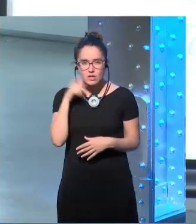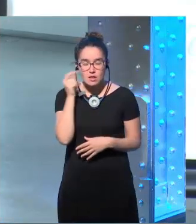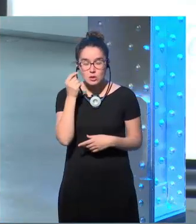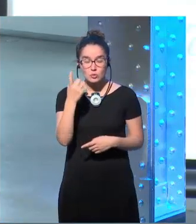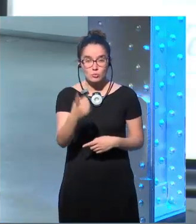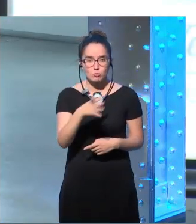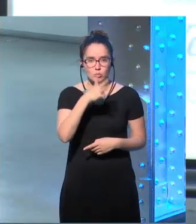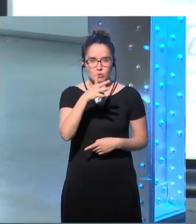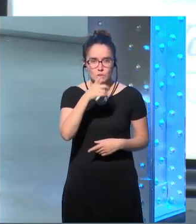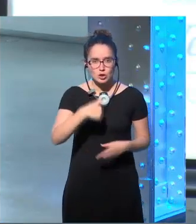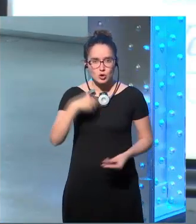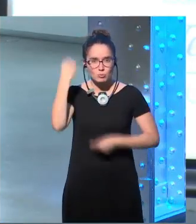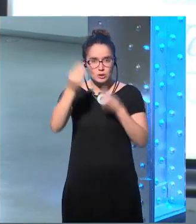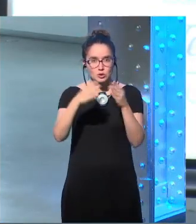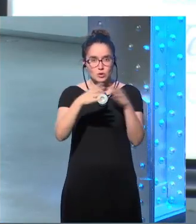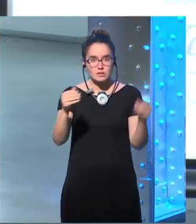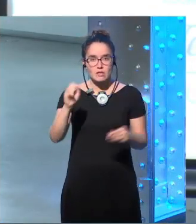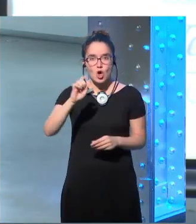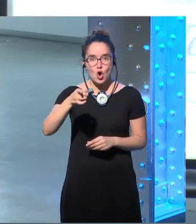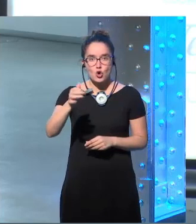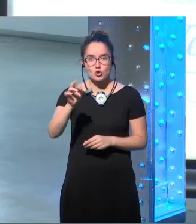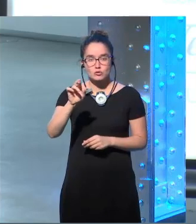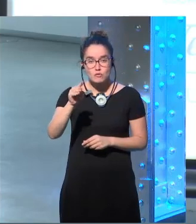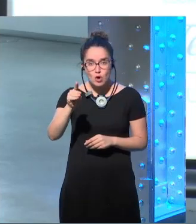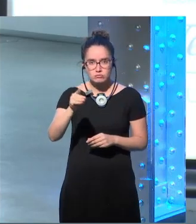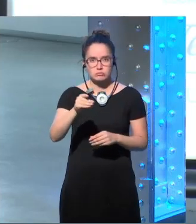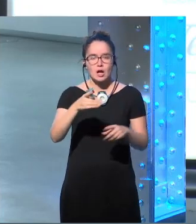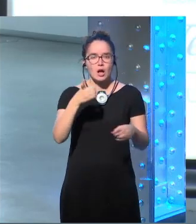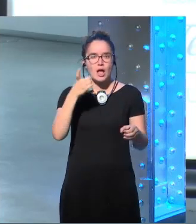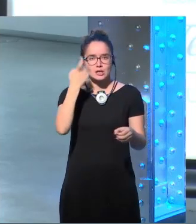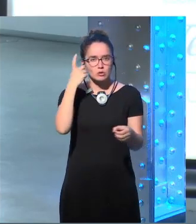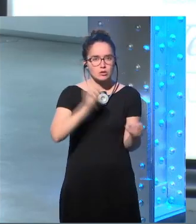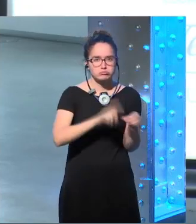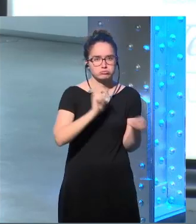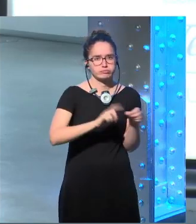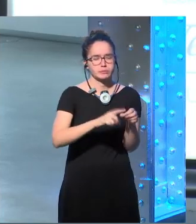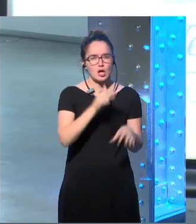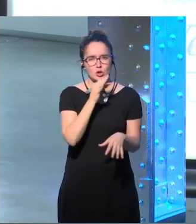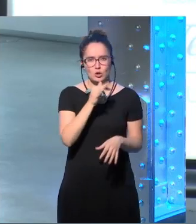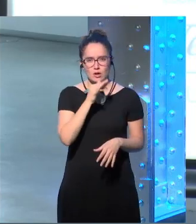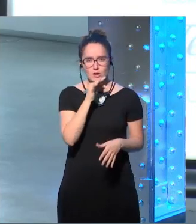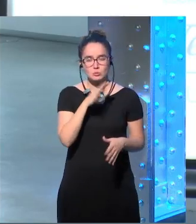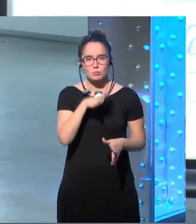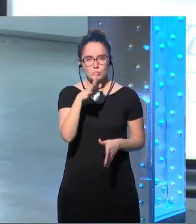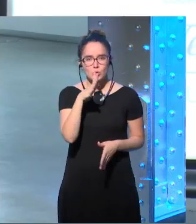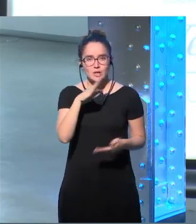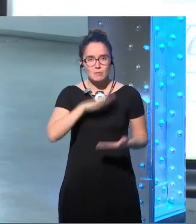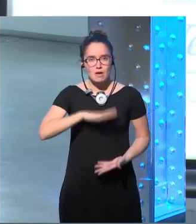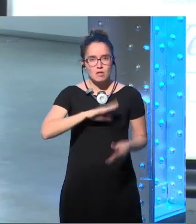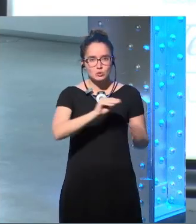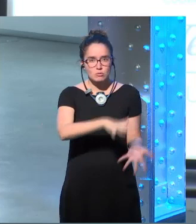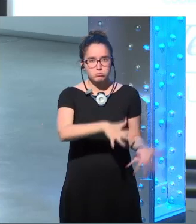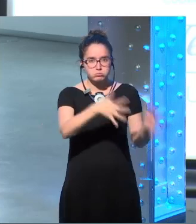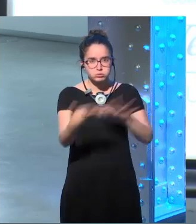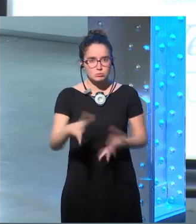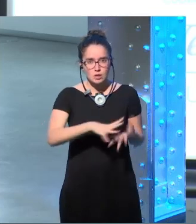place to study is that we have the tutorial system. And what the tutorial system entails is group work with 2 to 3